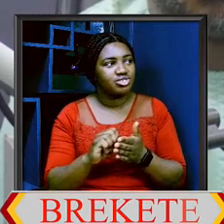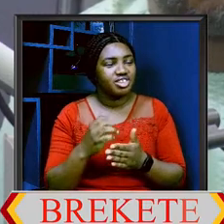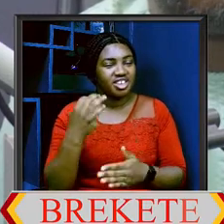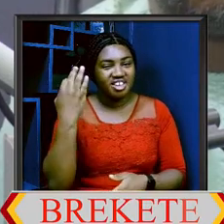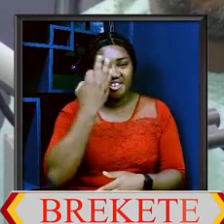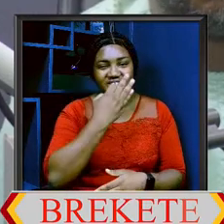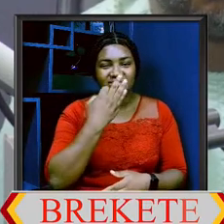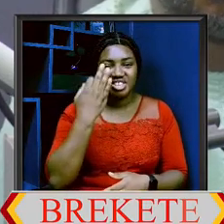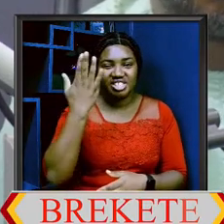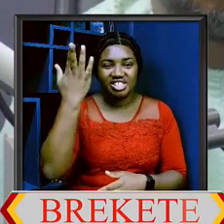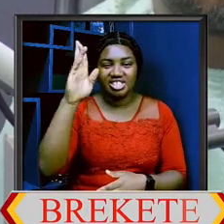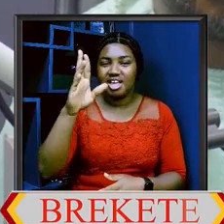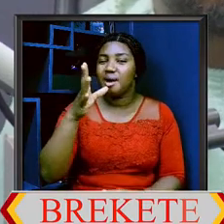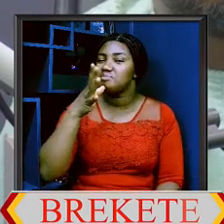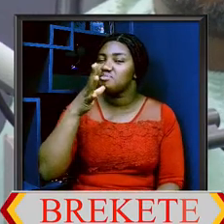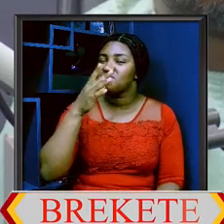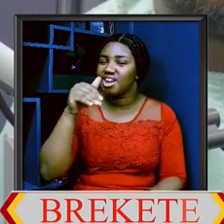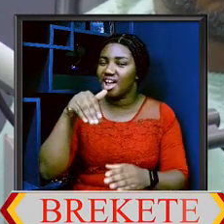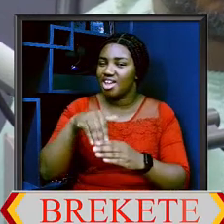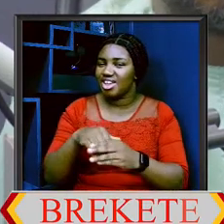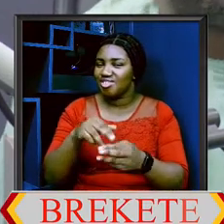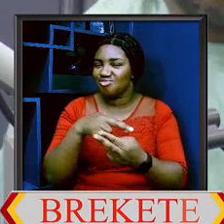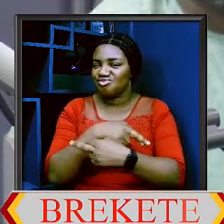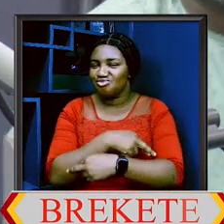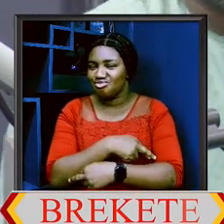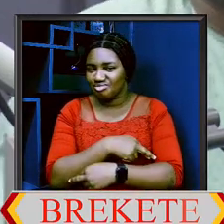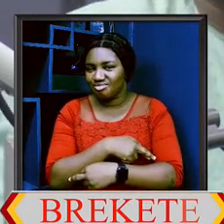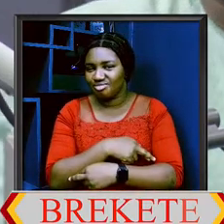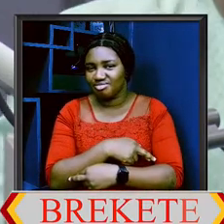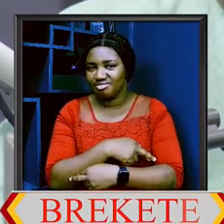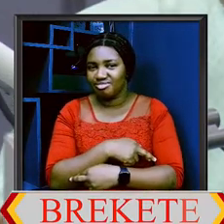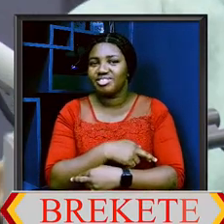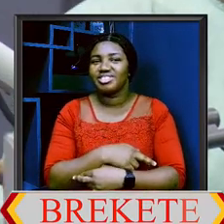face their mother inside room